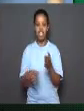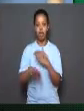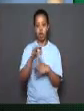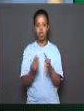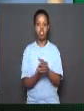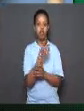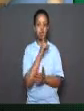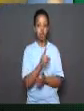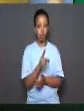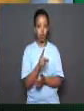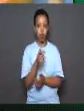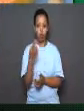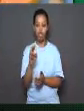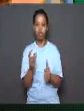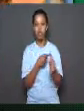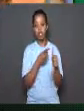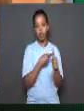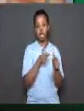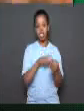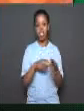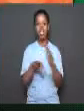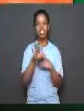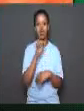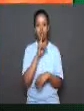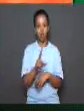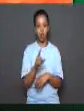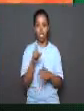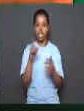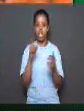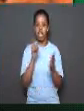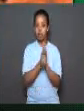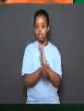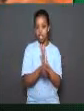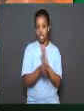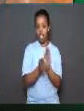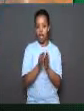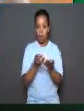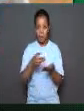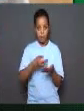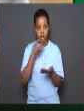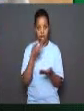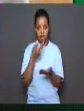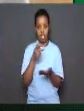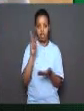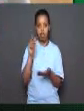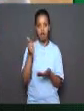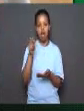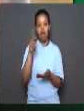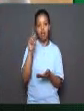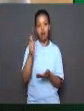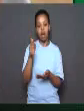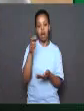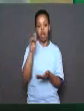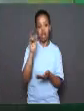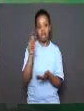from which they were first identified, such as papain from papaya.